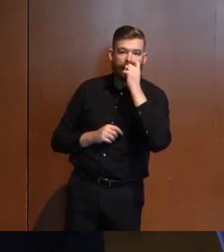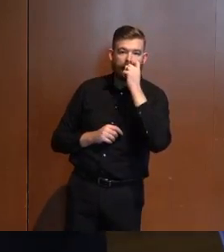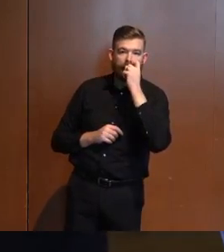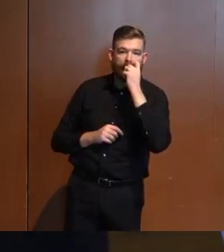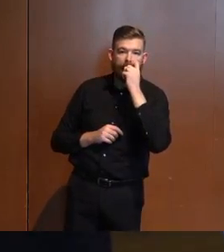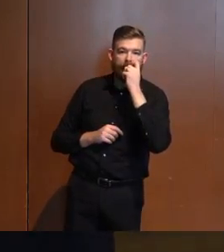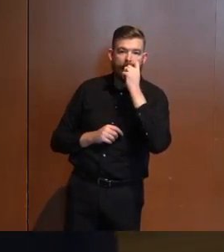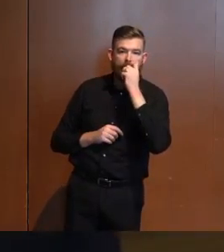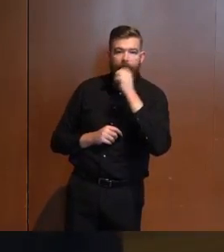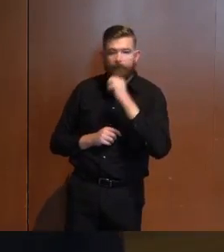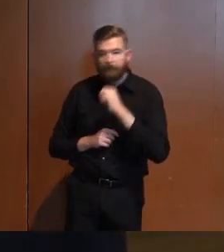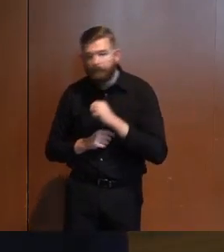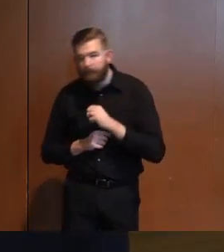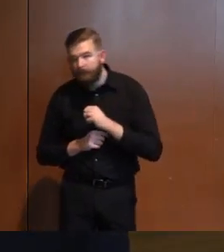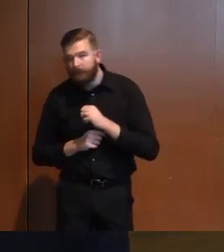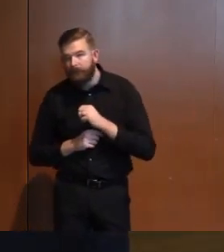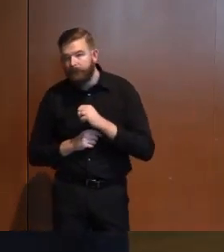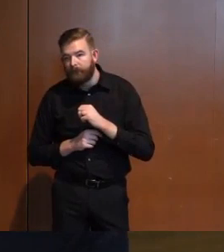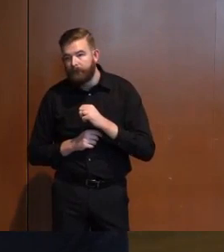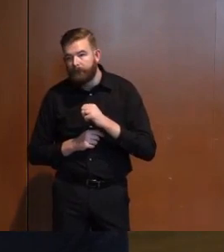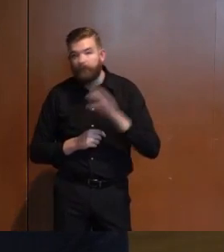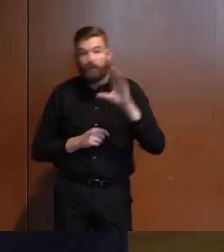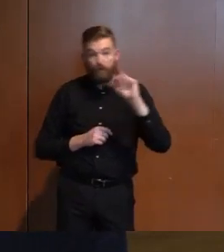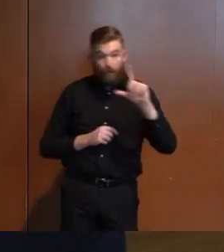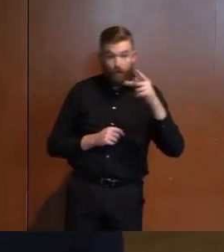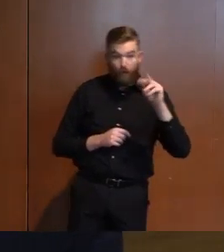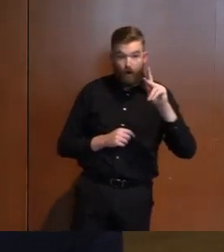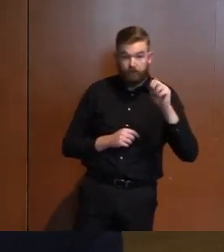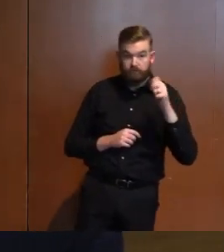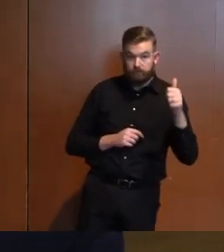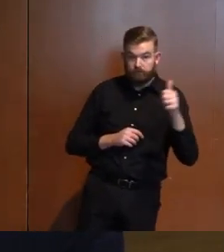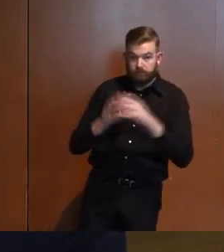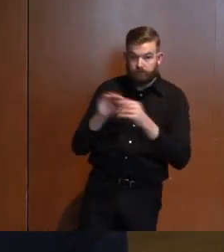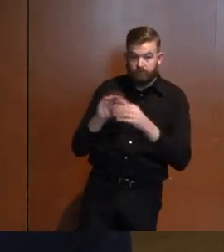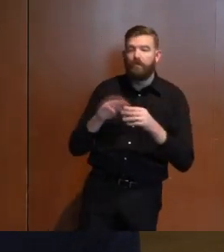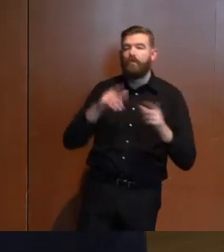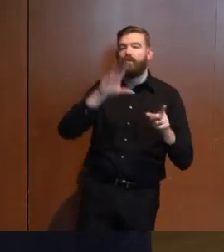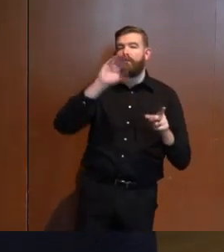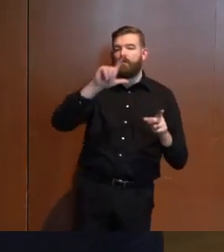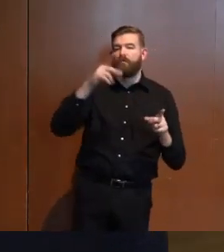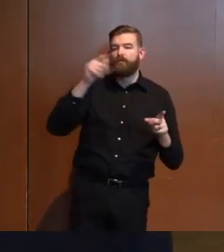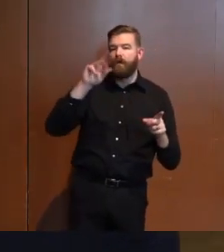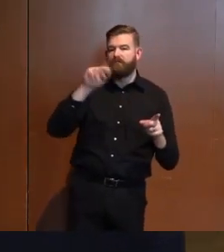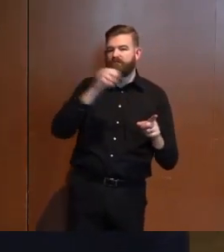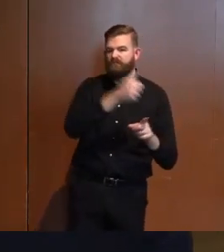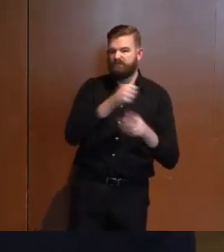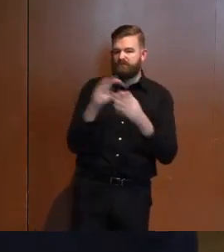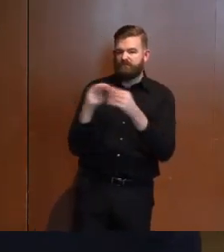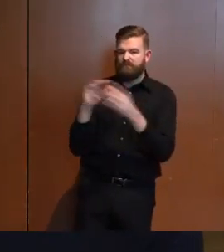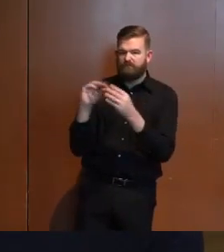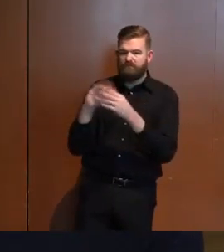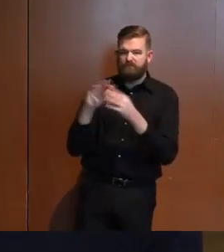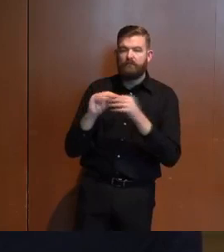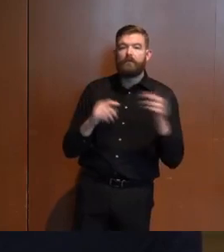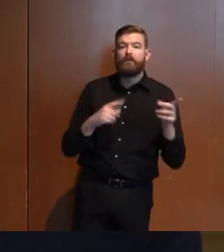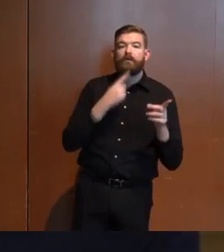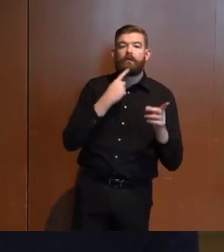the planning priorities are as far as the 4 FMS units that we're planning for is that the 4th one will go into